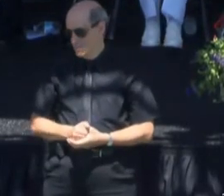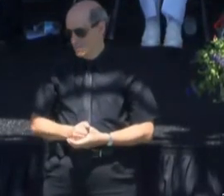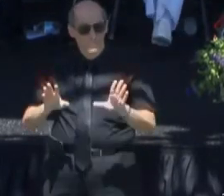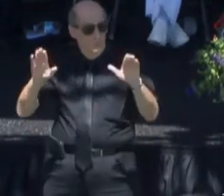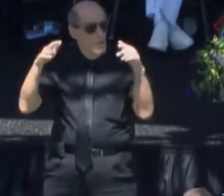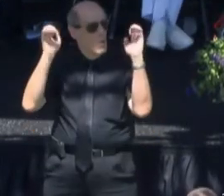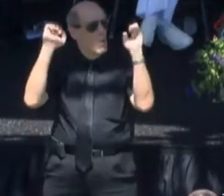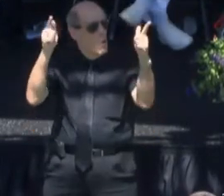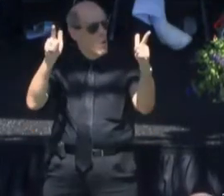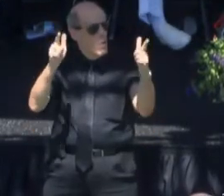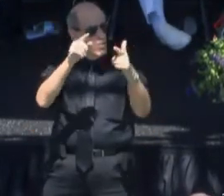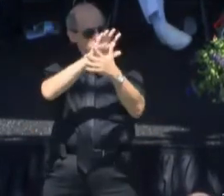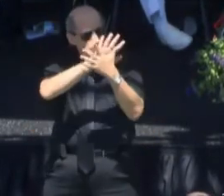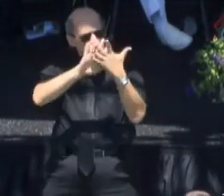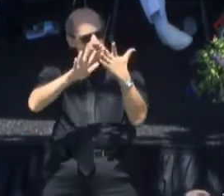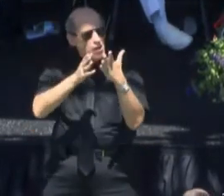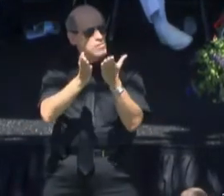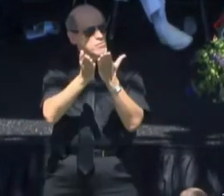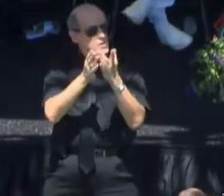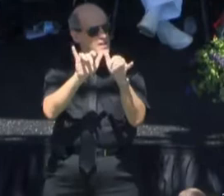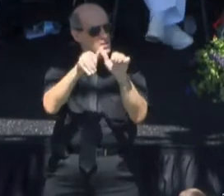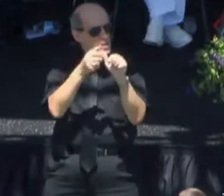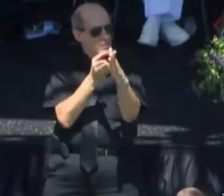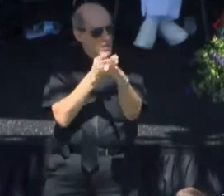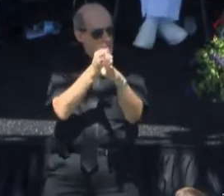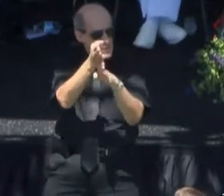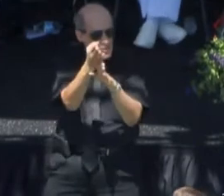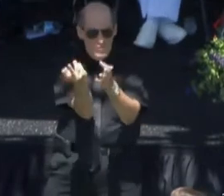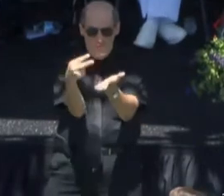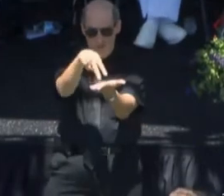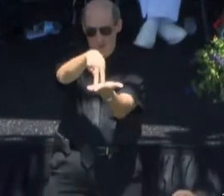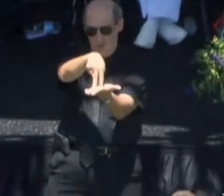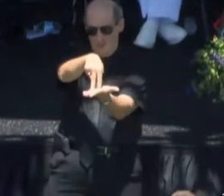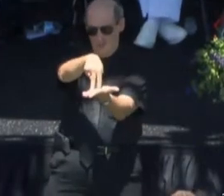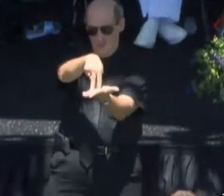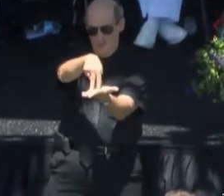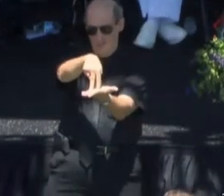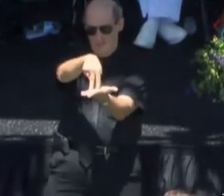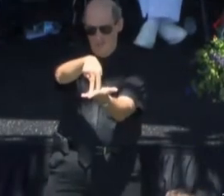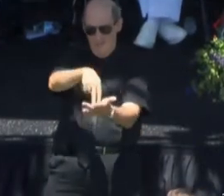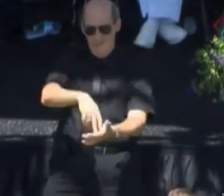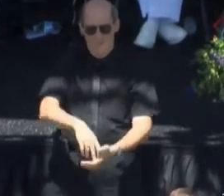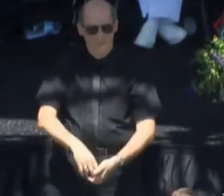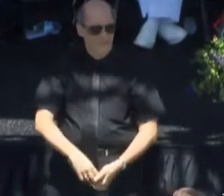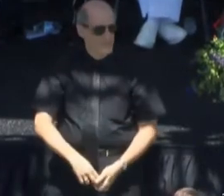Will all marine engineering majors please rise?